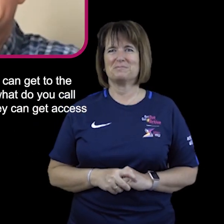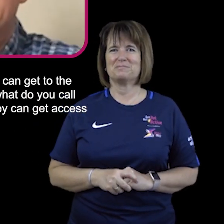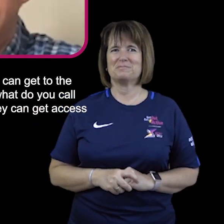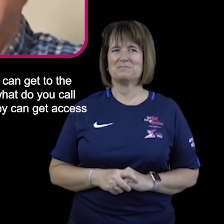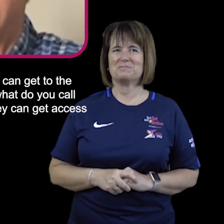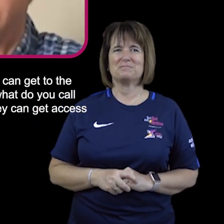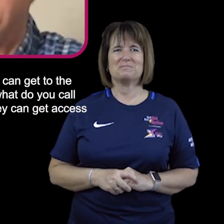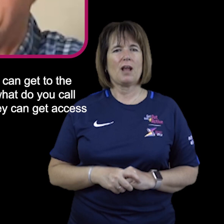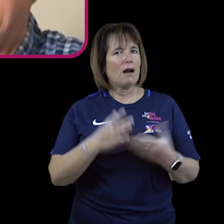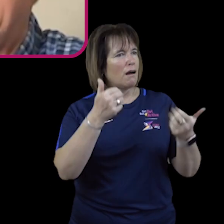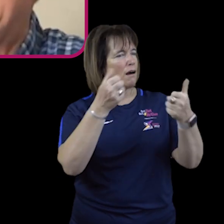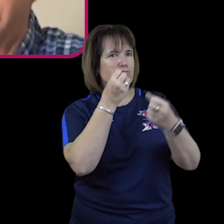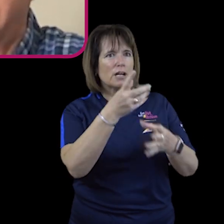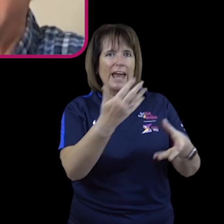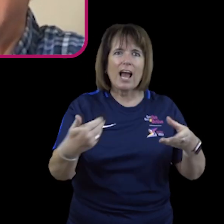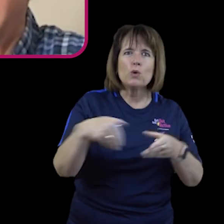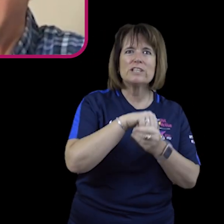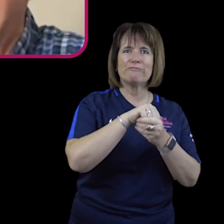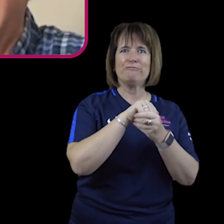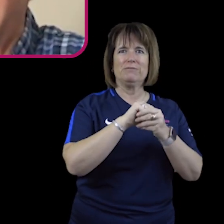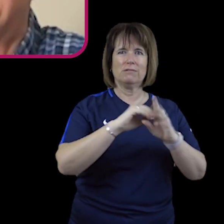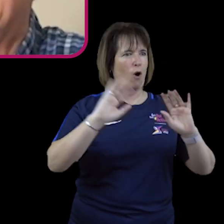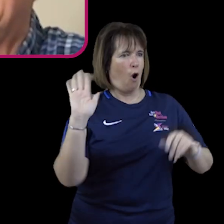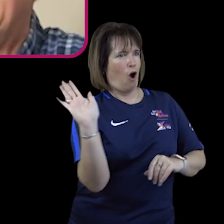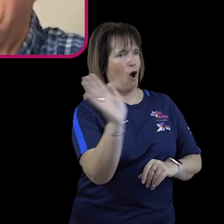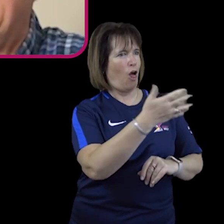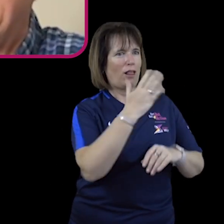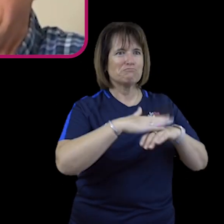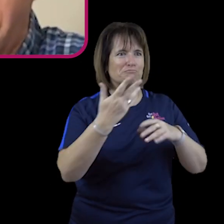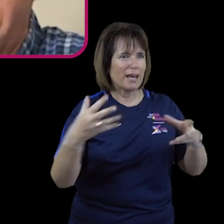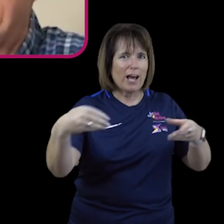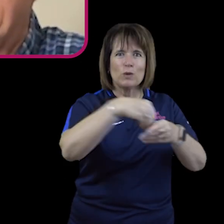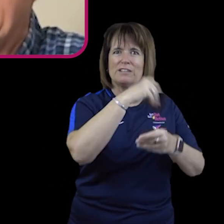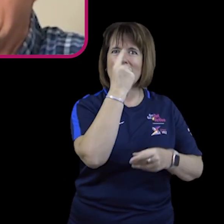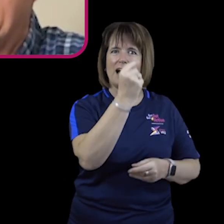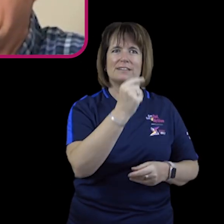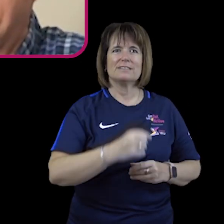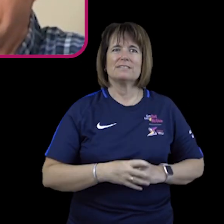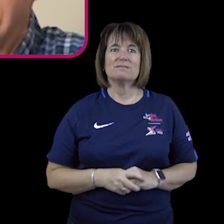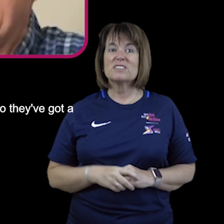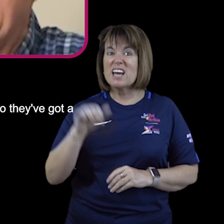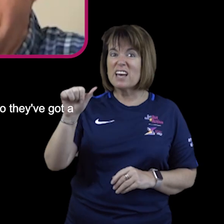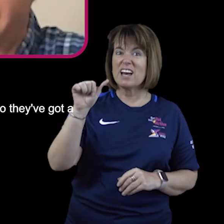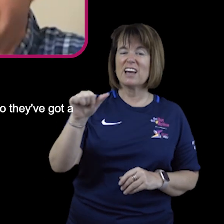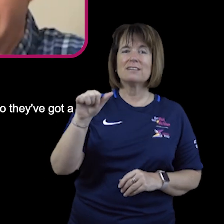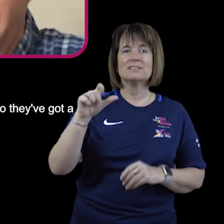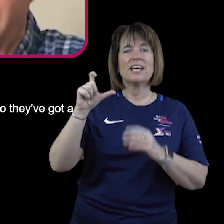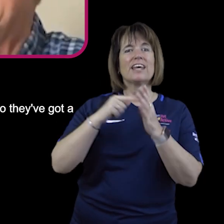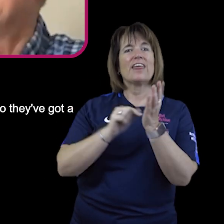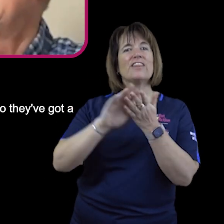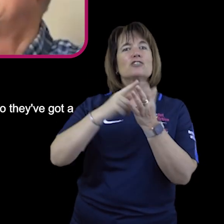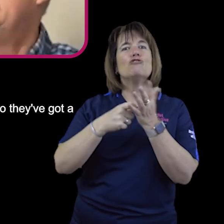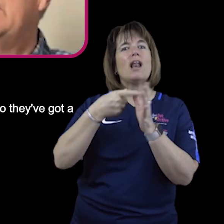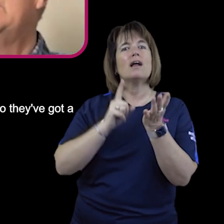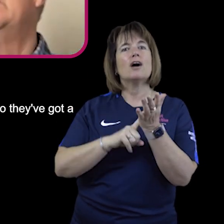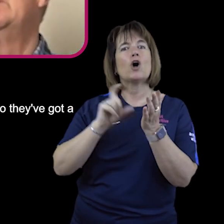wheelchair. So it's really brilliant. It's inclusive. Absolutely yes. Inclusive as an area for people to go. Yeah. And